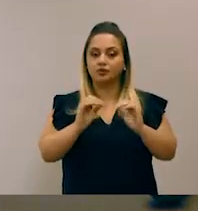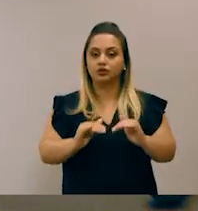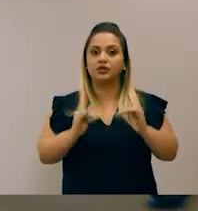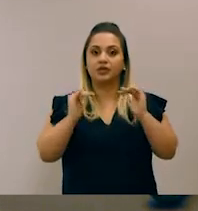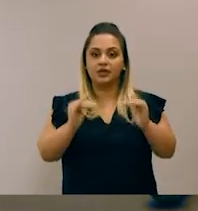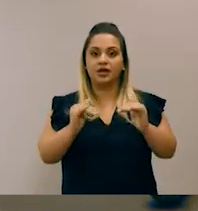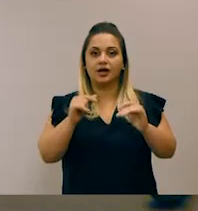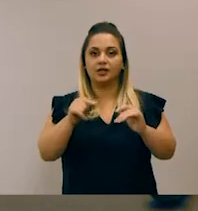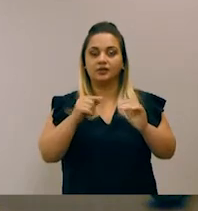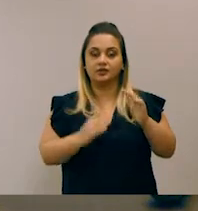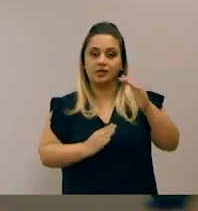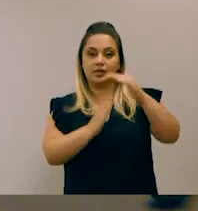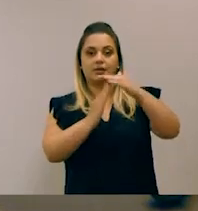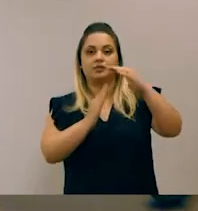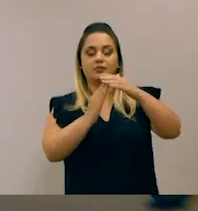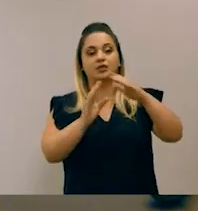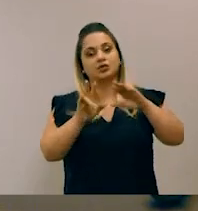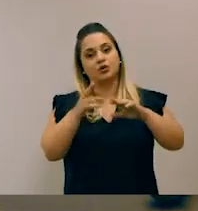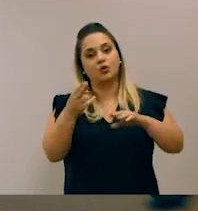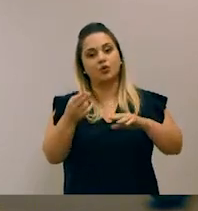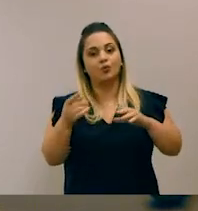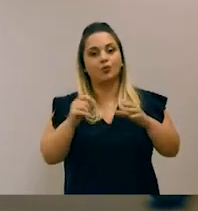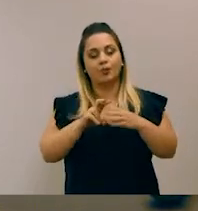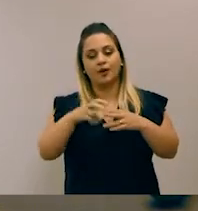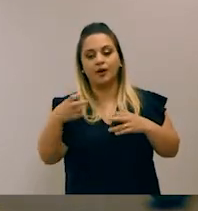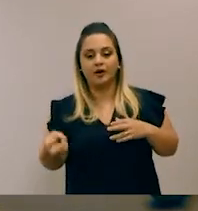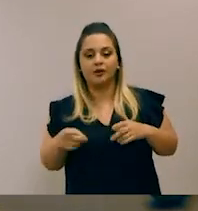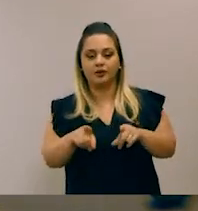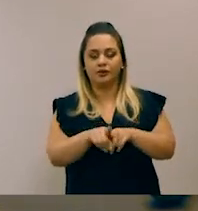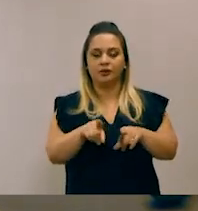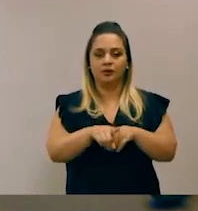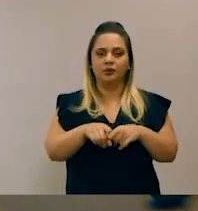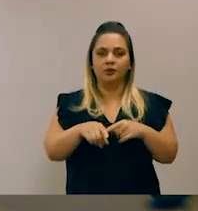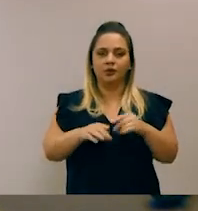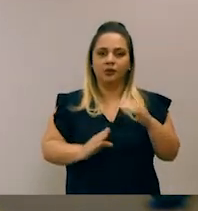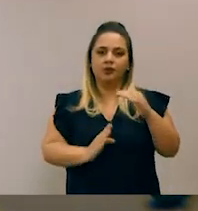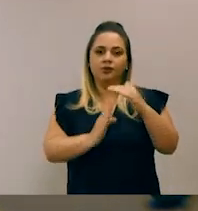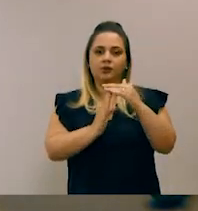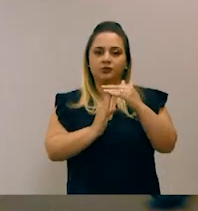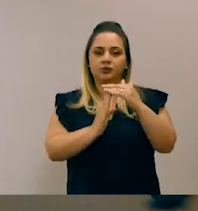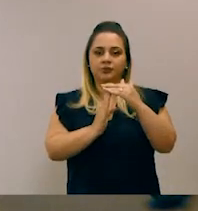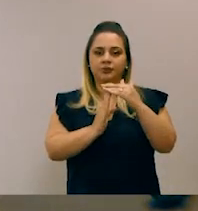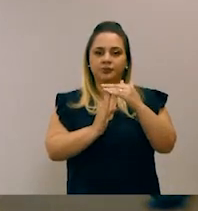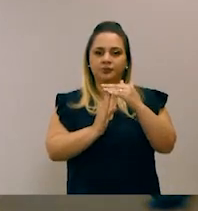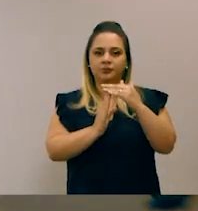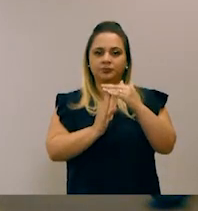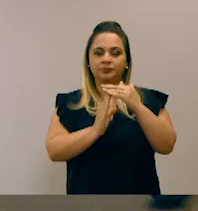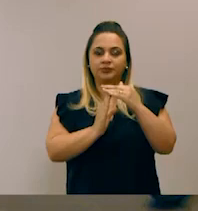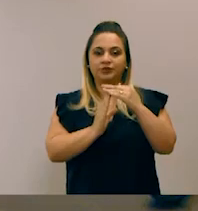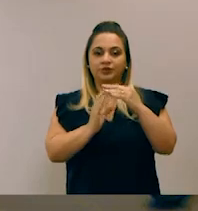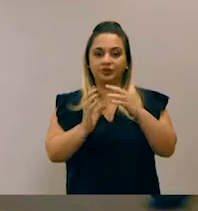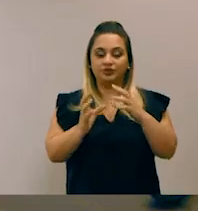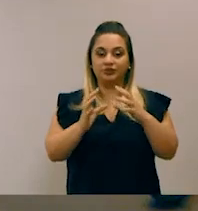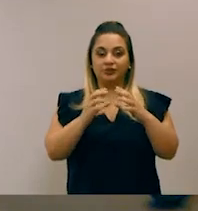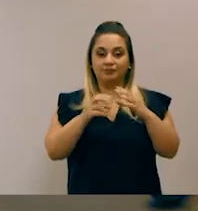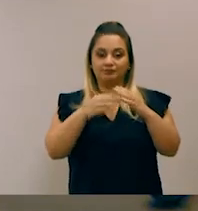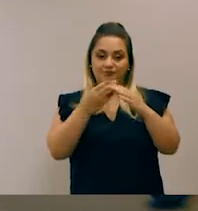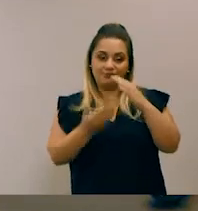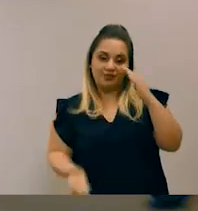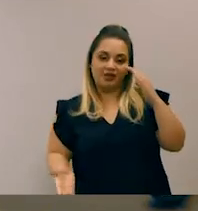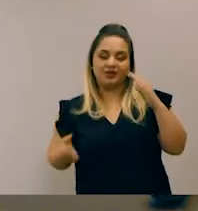to create this limit, but be careful with cases in which this limit could be a